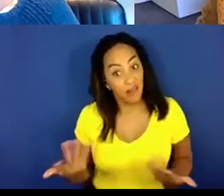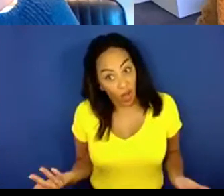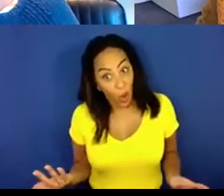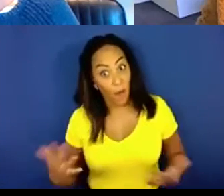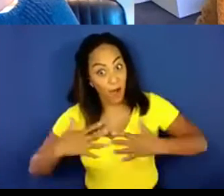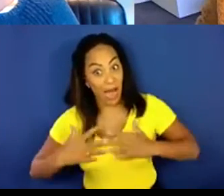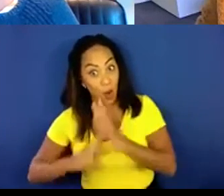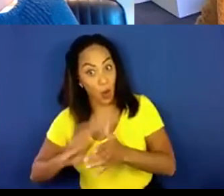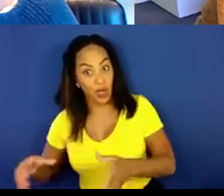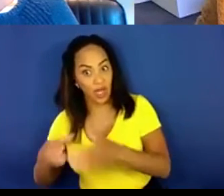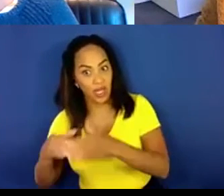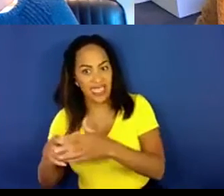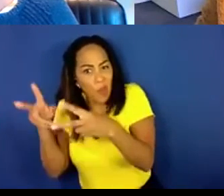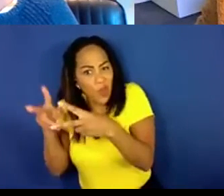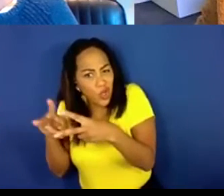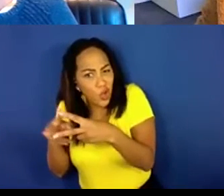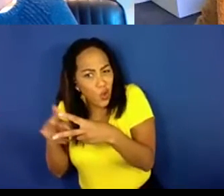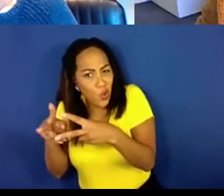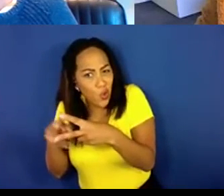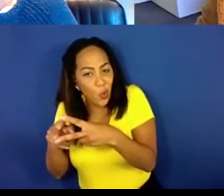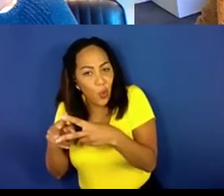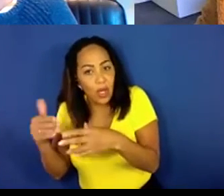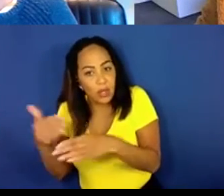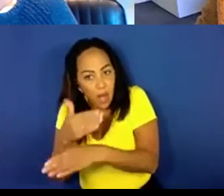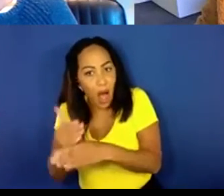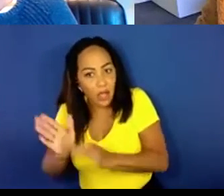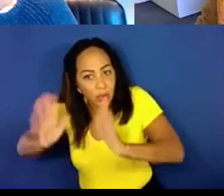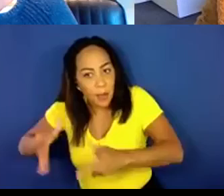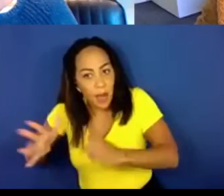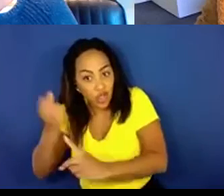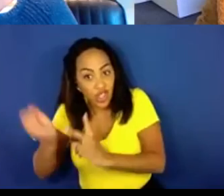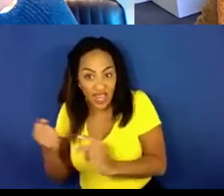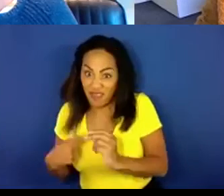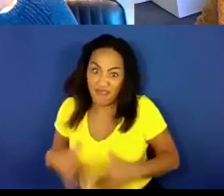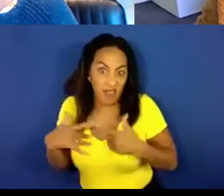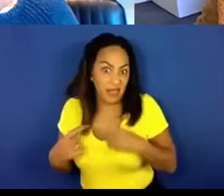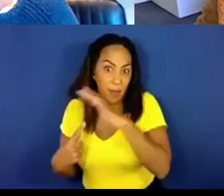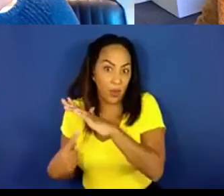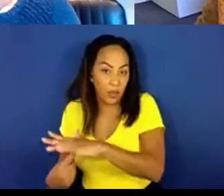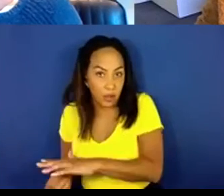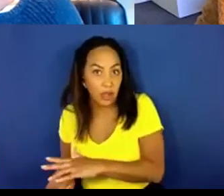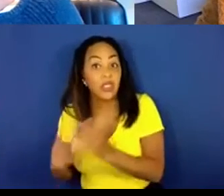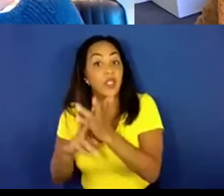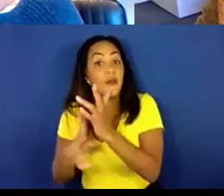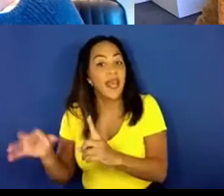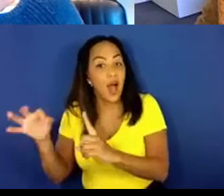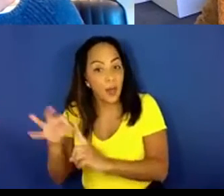important. The citizen membership has also been great, because what we've been able to do is reach directly to